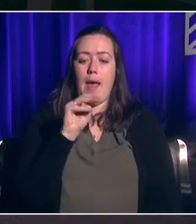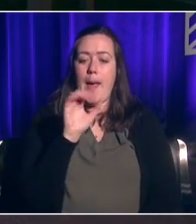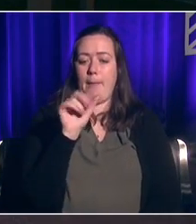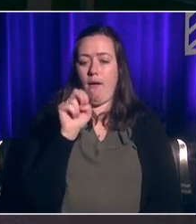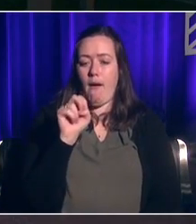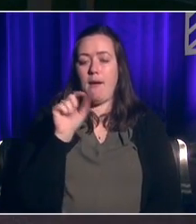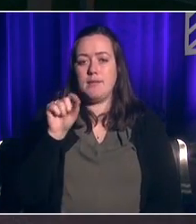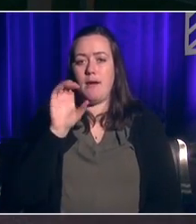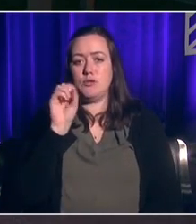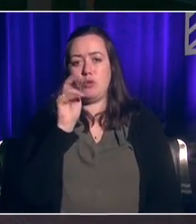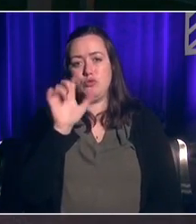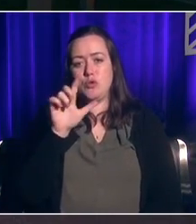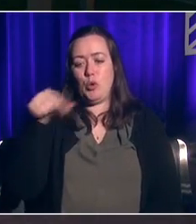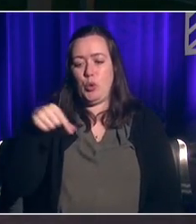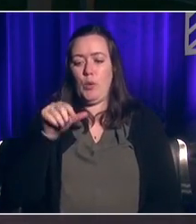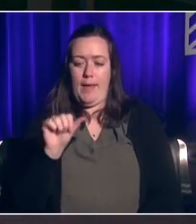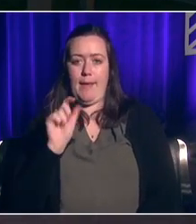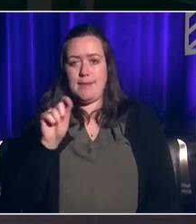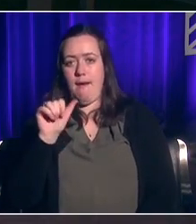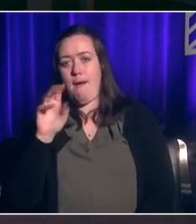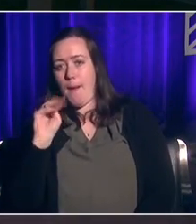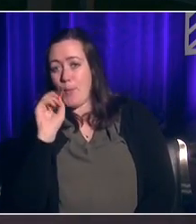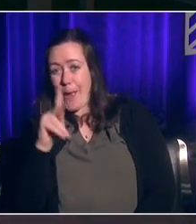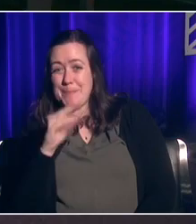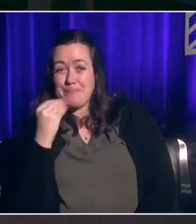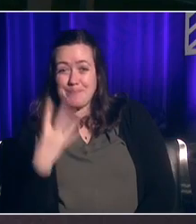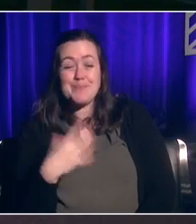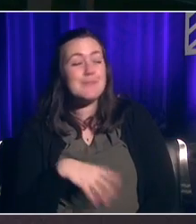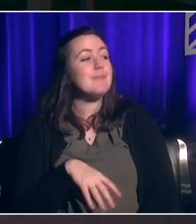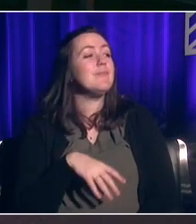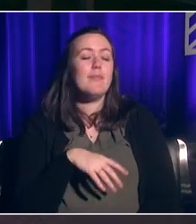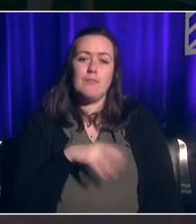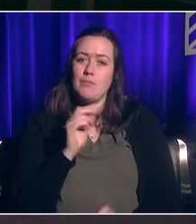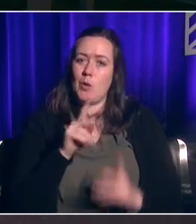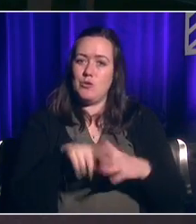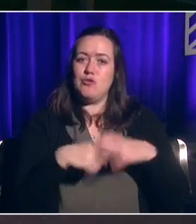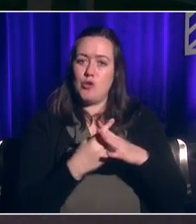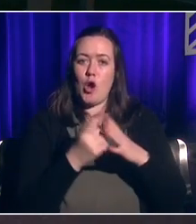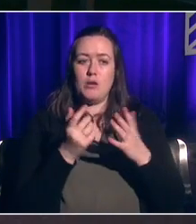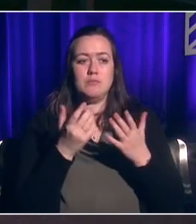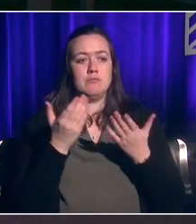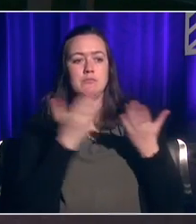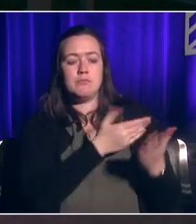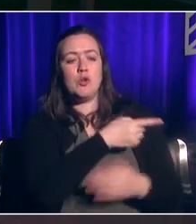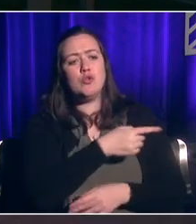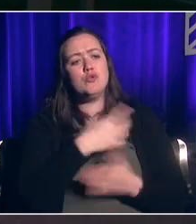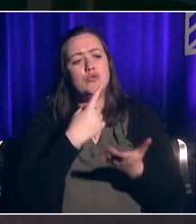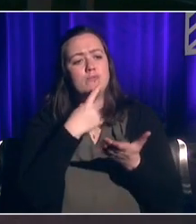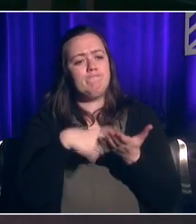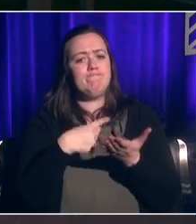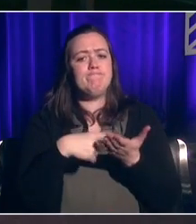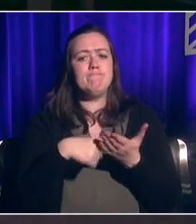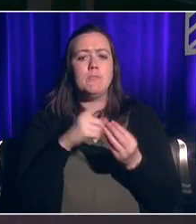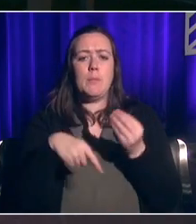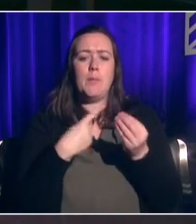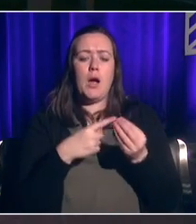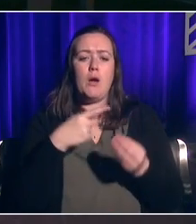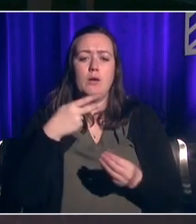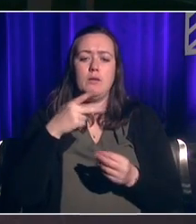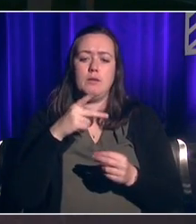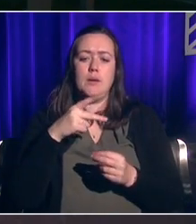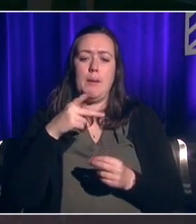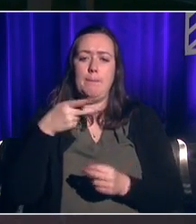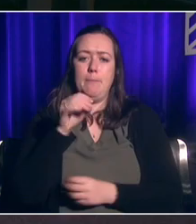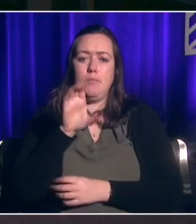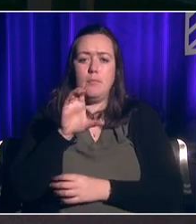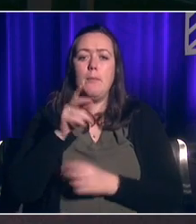mcon.socialqa.com. All right, well, let's kick this morning off with, you alluded to a lot about kind of where Americans of color are today and